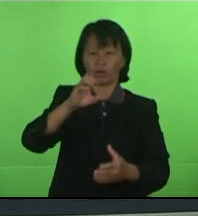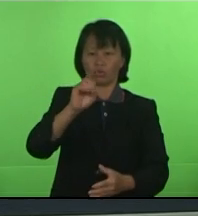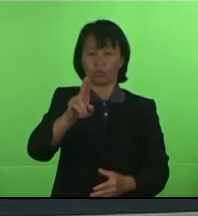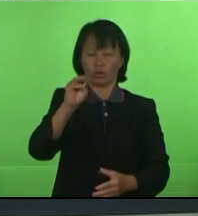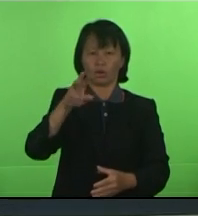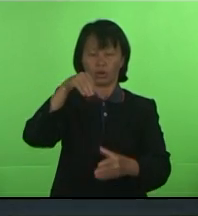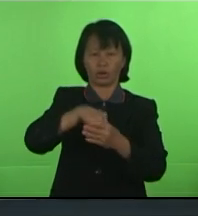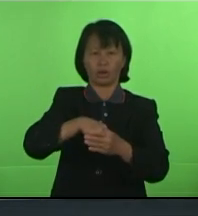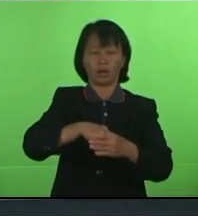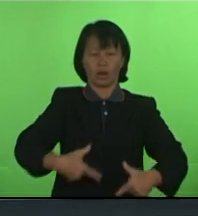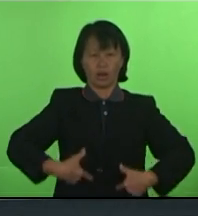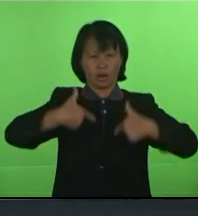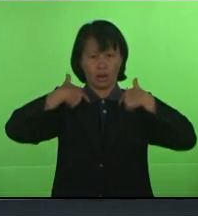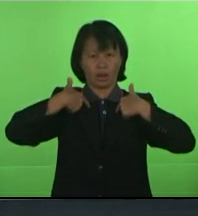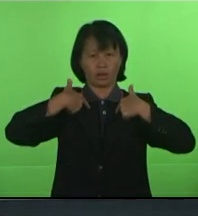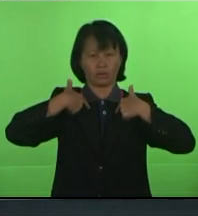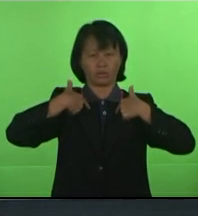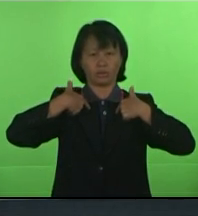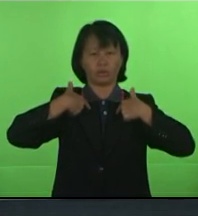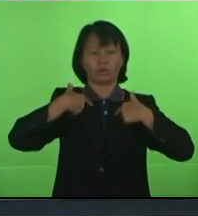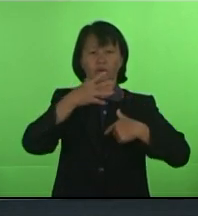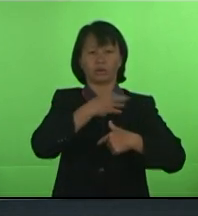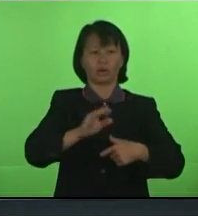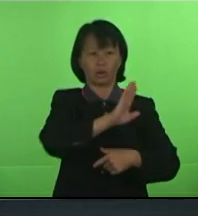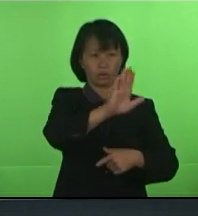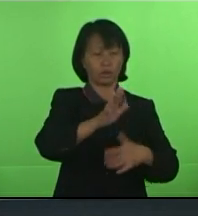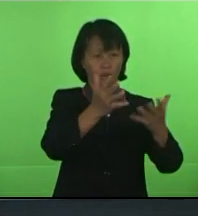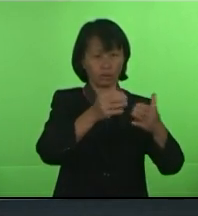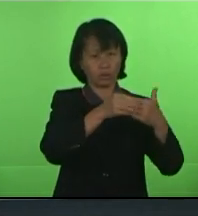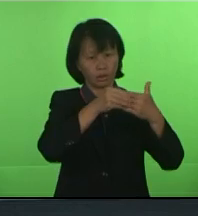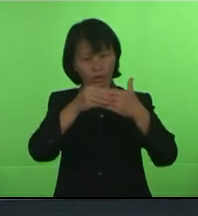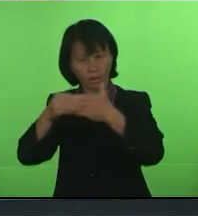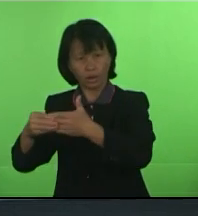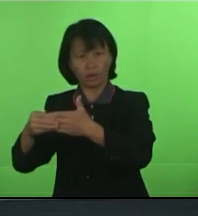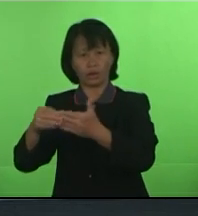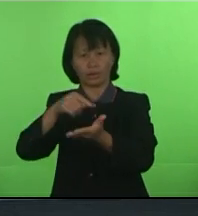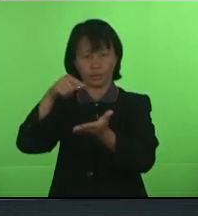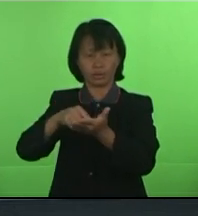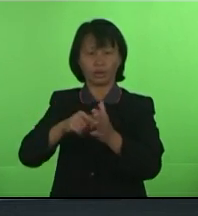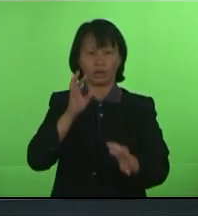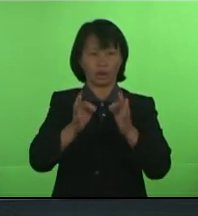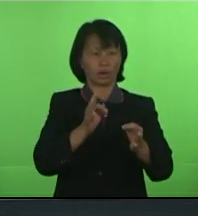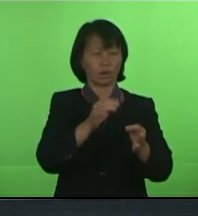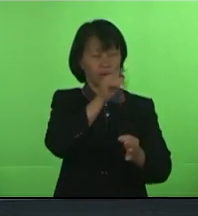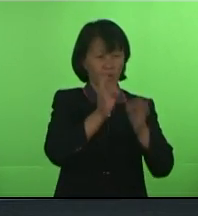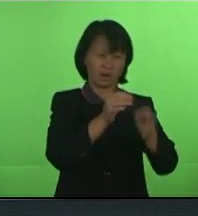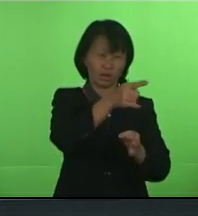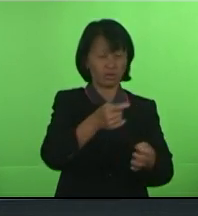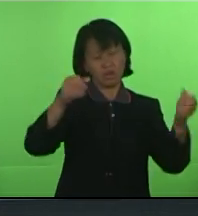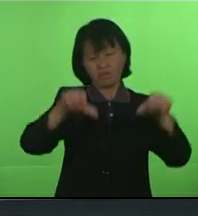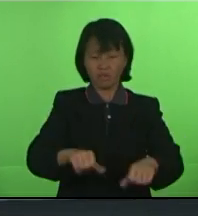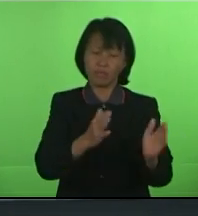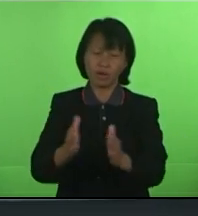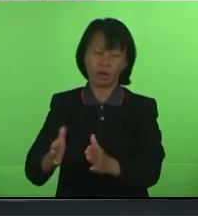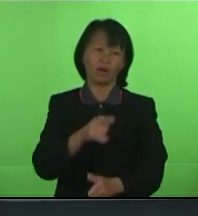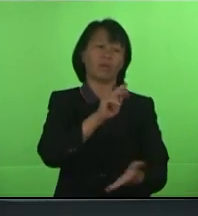life to come after that, which is, let you be guided by this. If you fail to plan, you plan